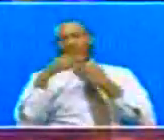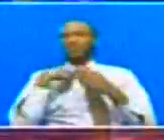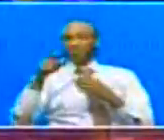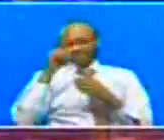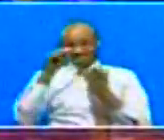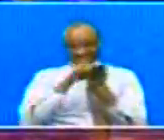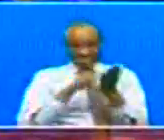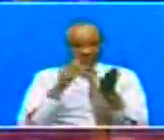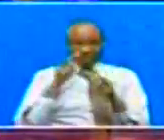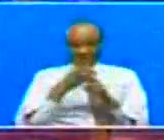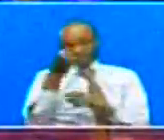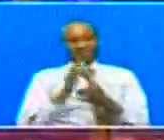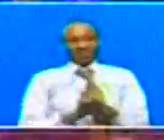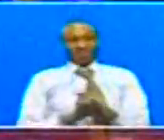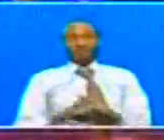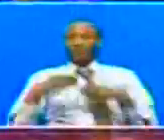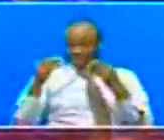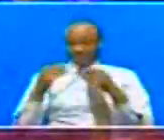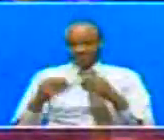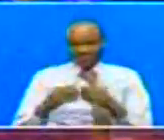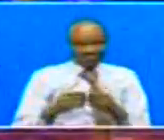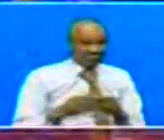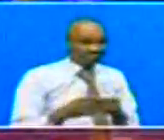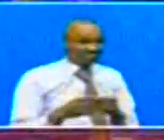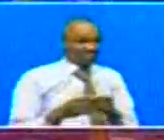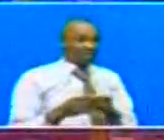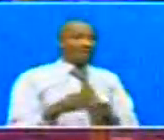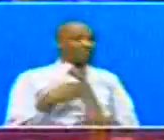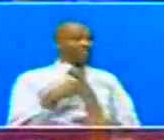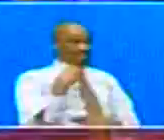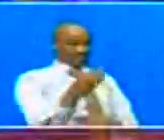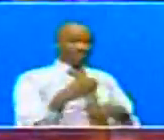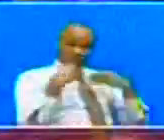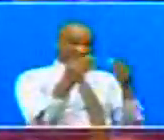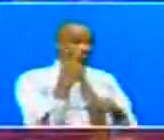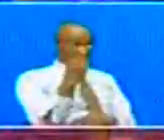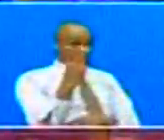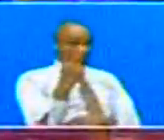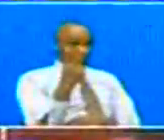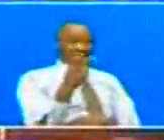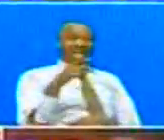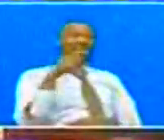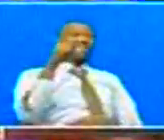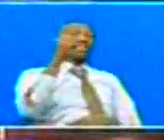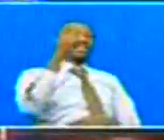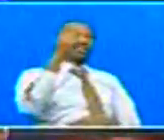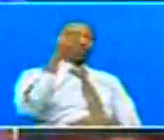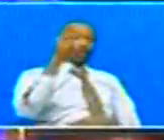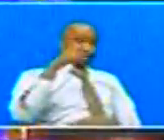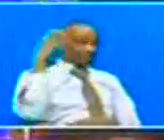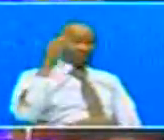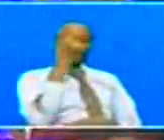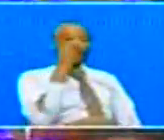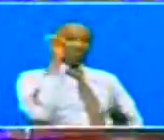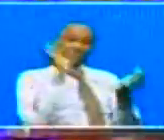name on it. In fact, I'll give you two. First of all, to make the record clear, Alfred Gitonga was thrown out of State House by Mwai Kibaki.